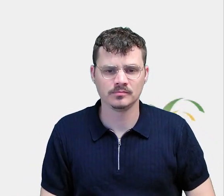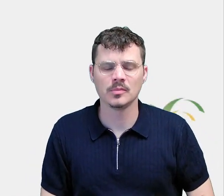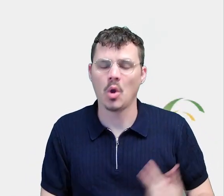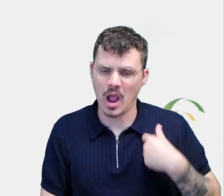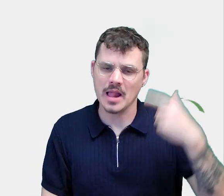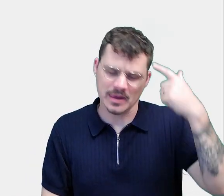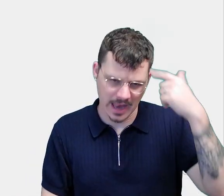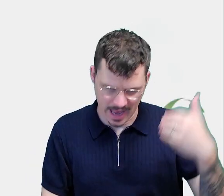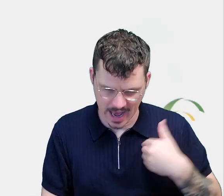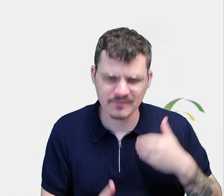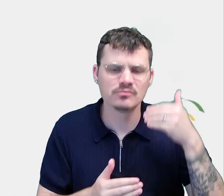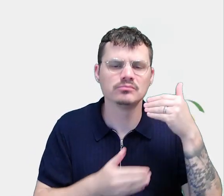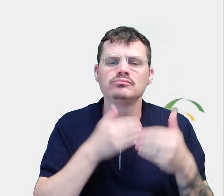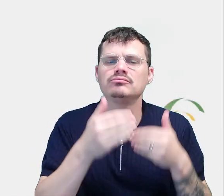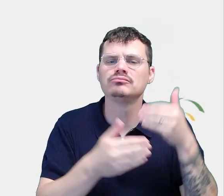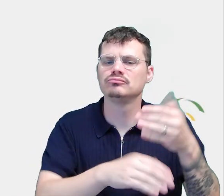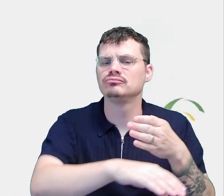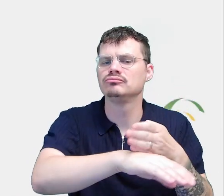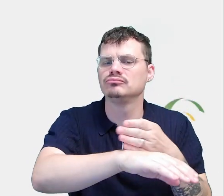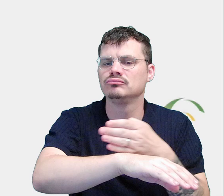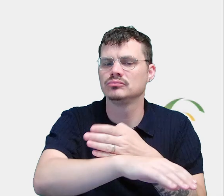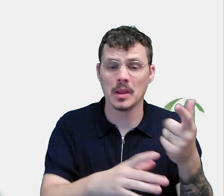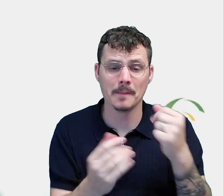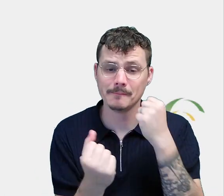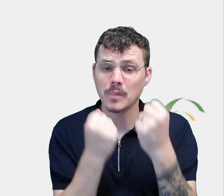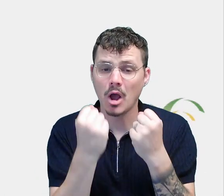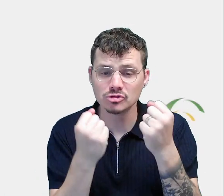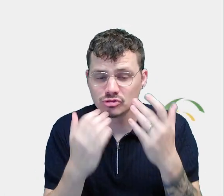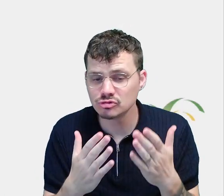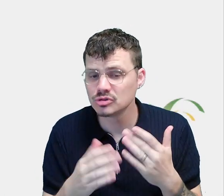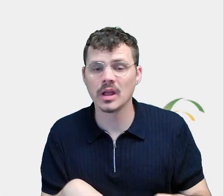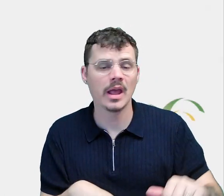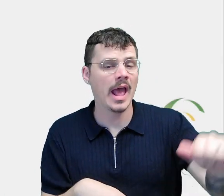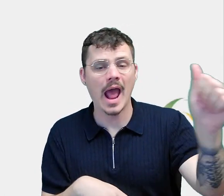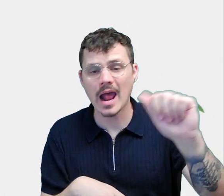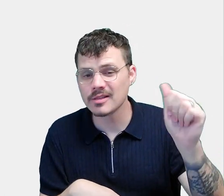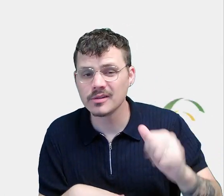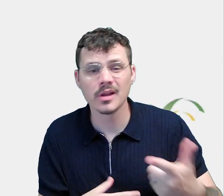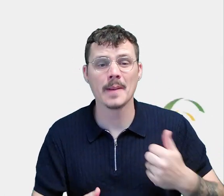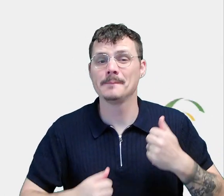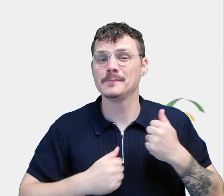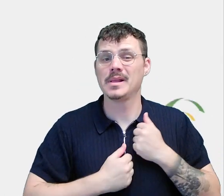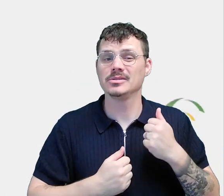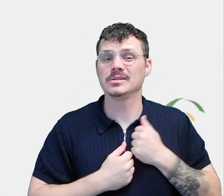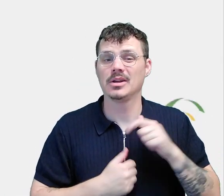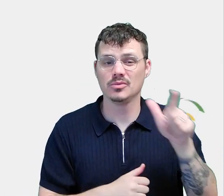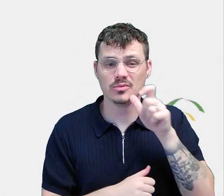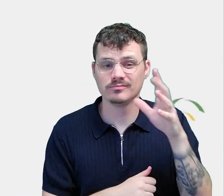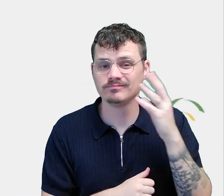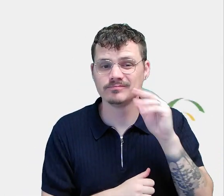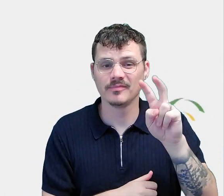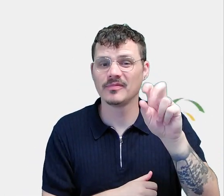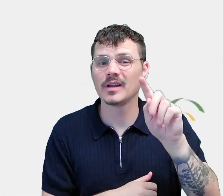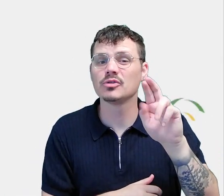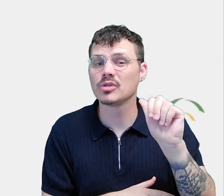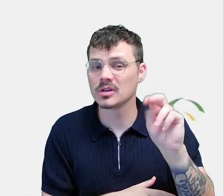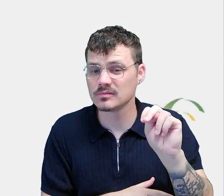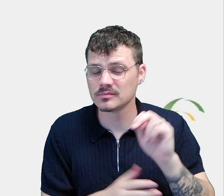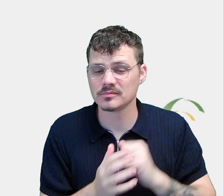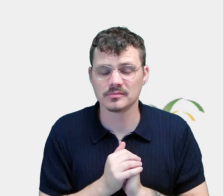So I think there's been progress. Boxers, athletes, military veterans,